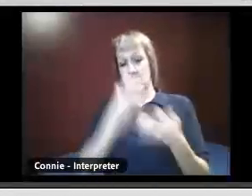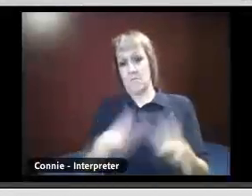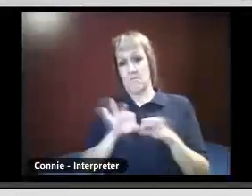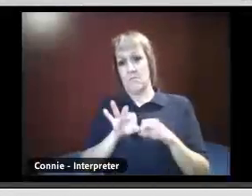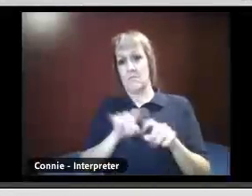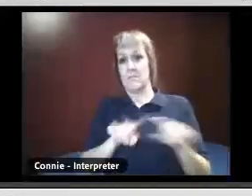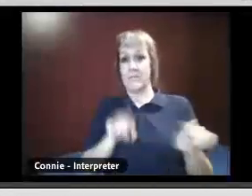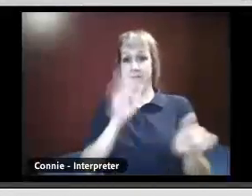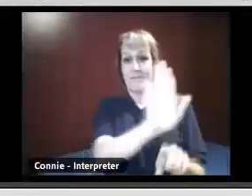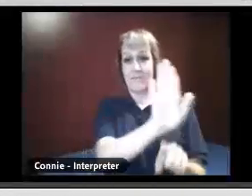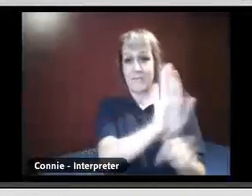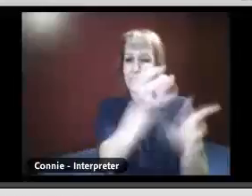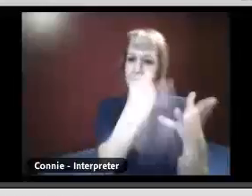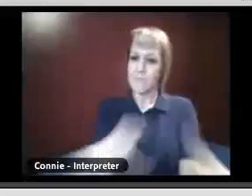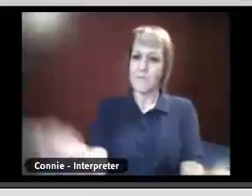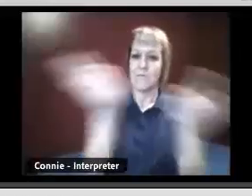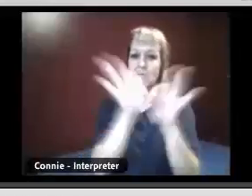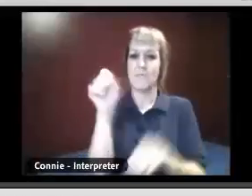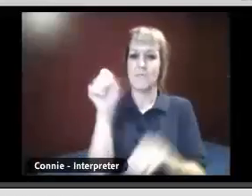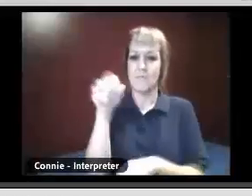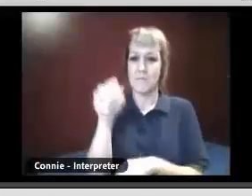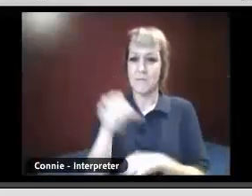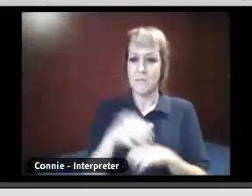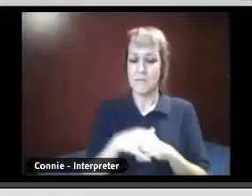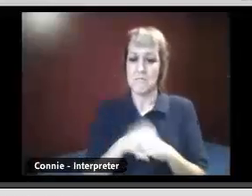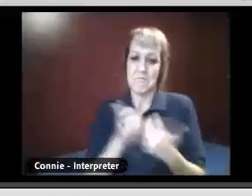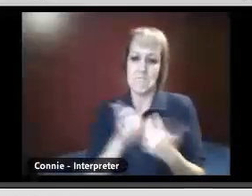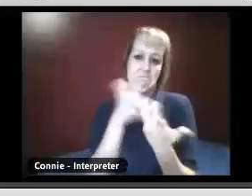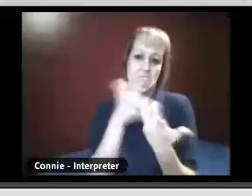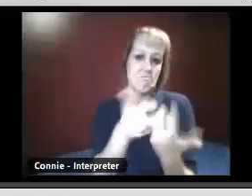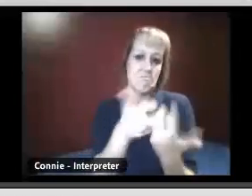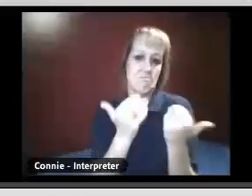so very important to the other person, you know what? Let them have it.